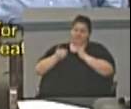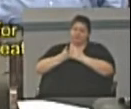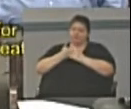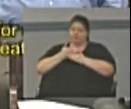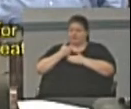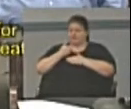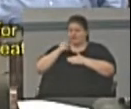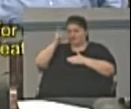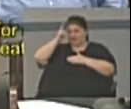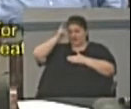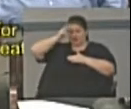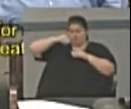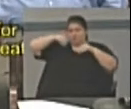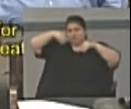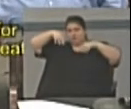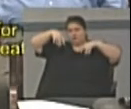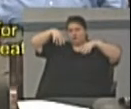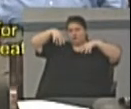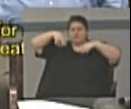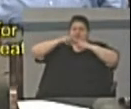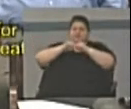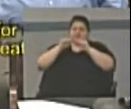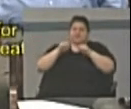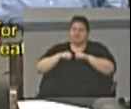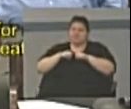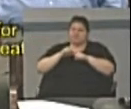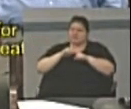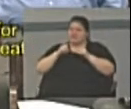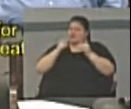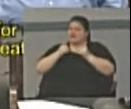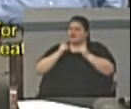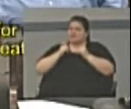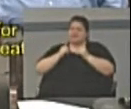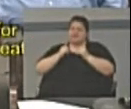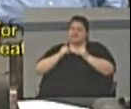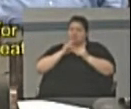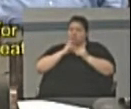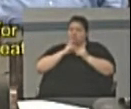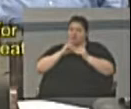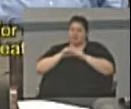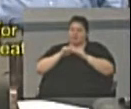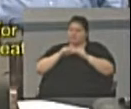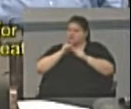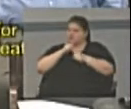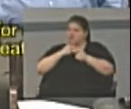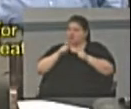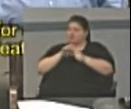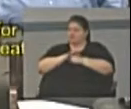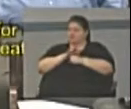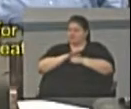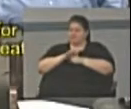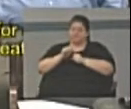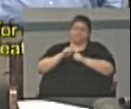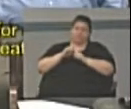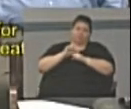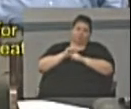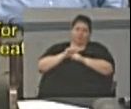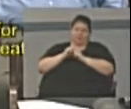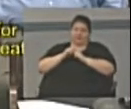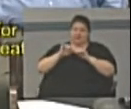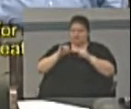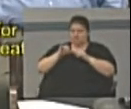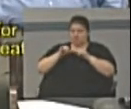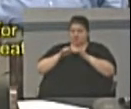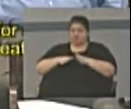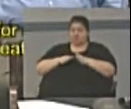system to both buildings. The existing water service is not large enough per WSSC standards. Working with our engineers at KCI, we were